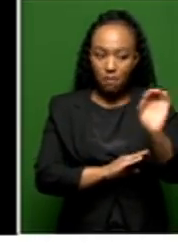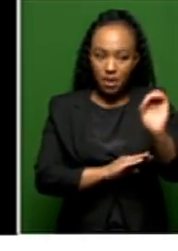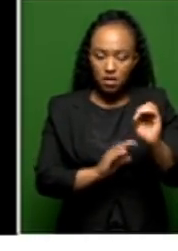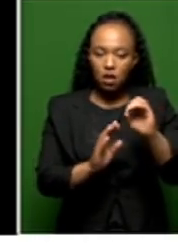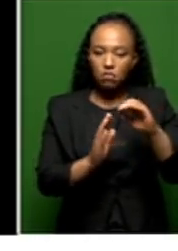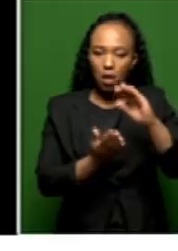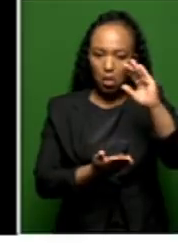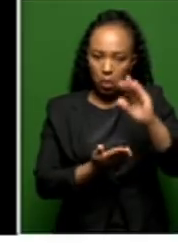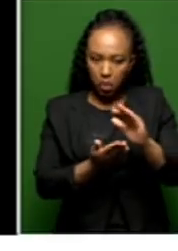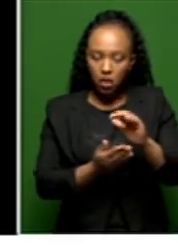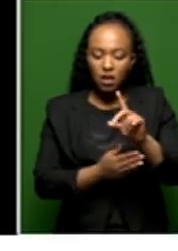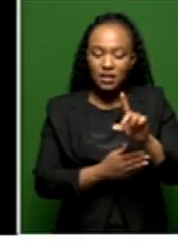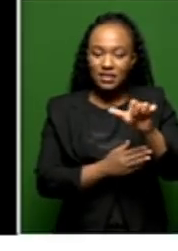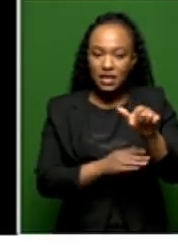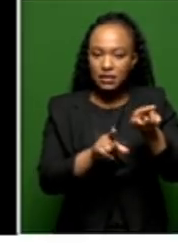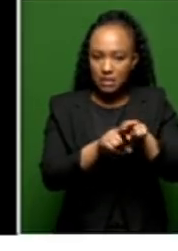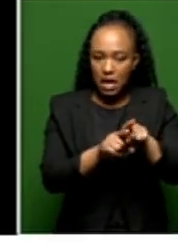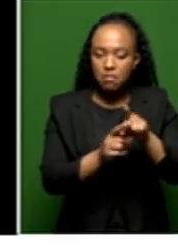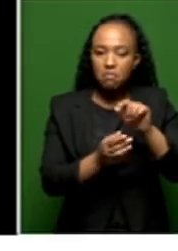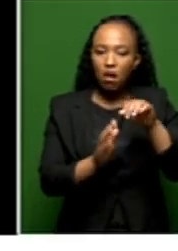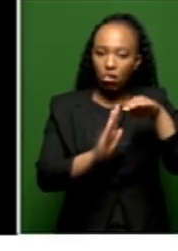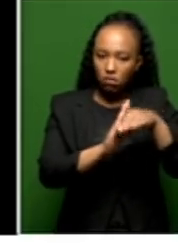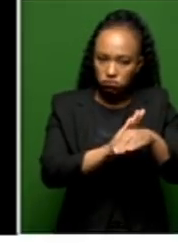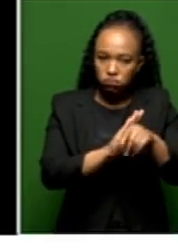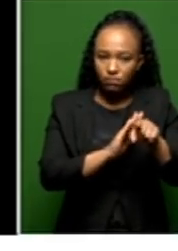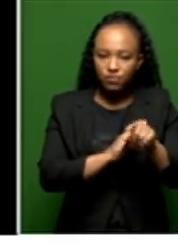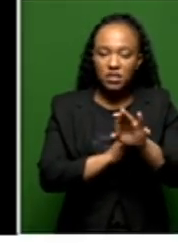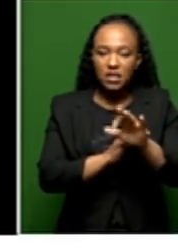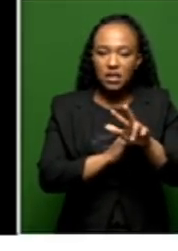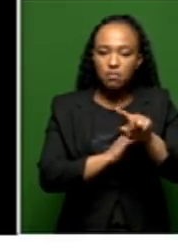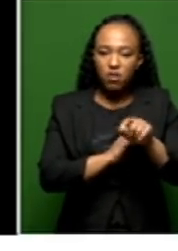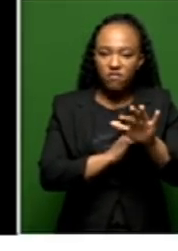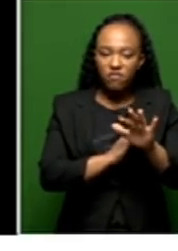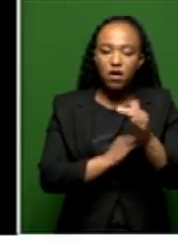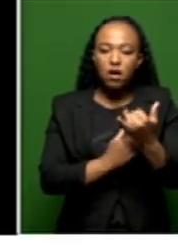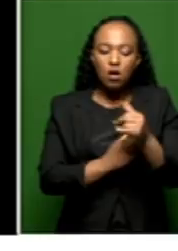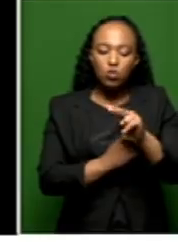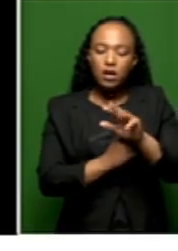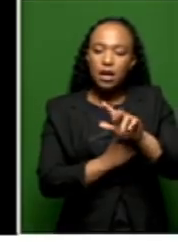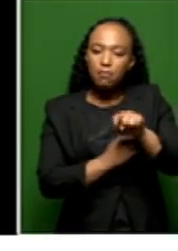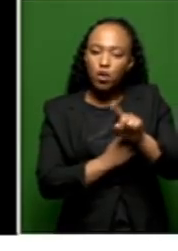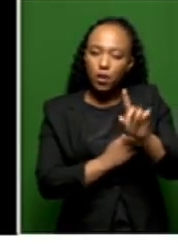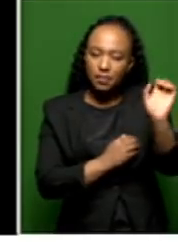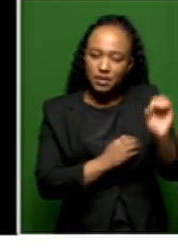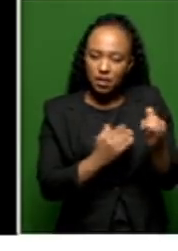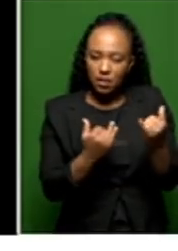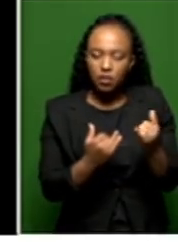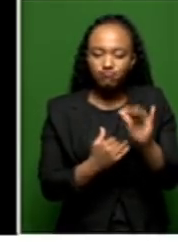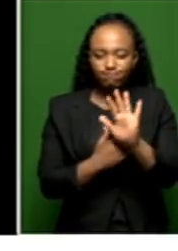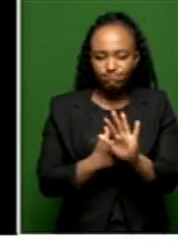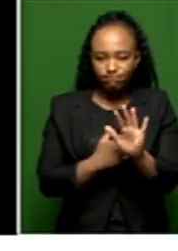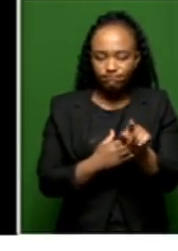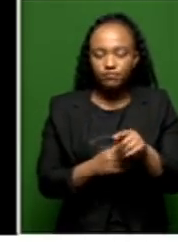also the DA has dropped as well from 38.5% to 29.1%. All right, and